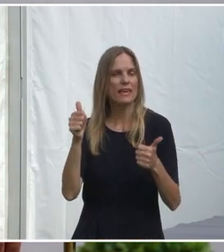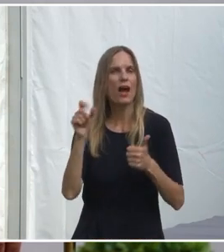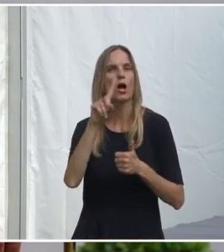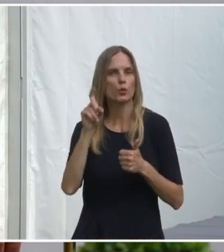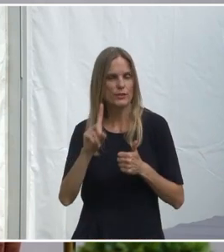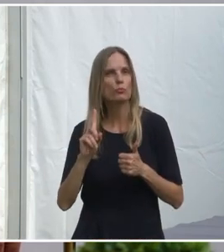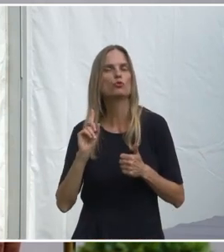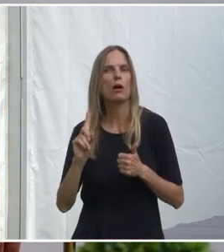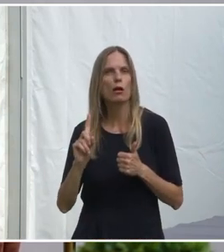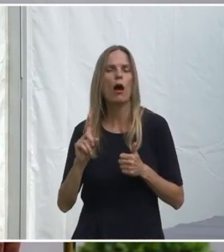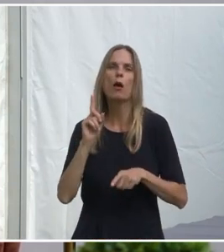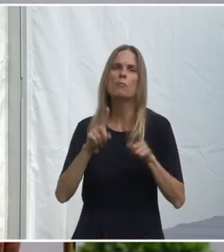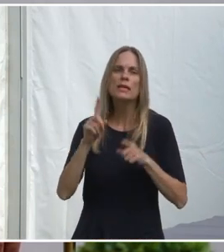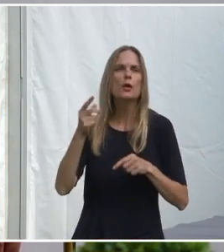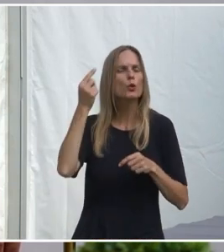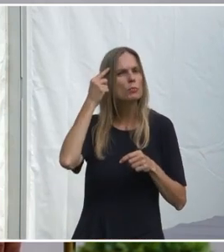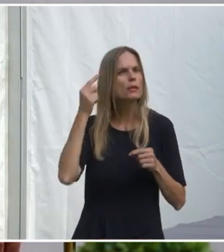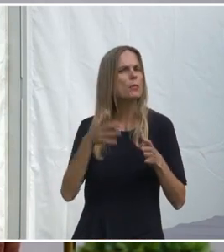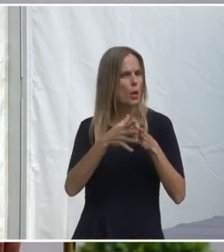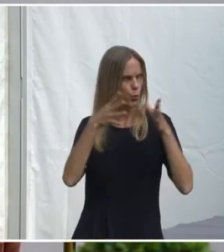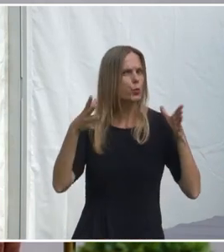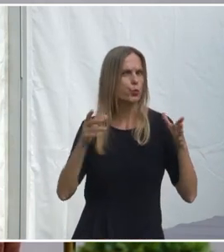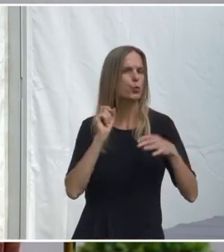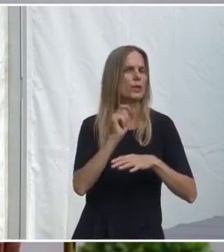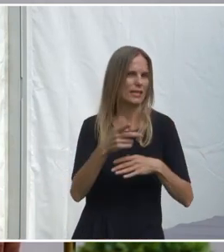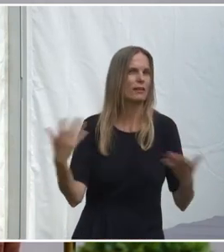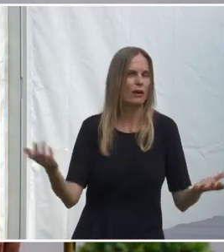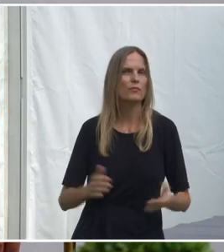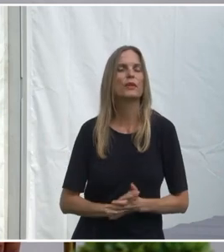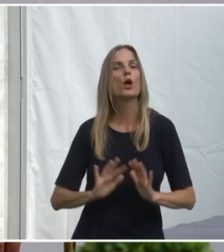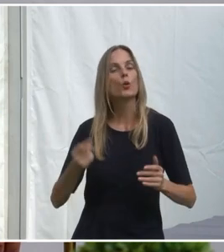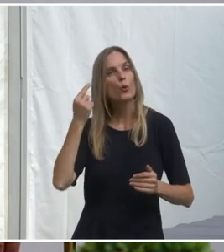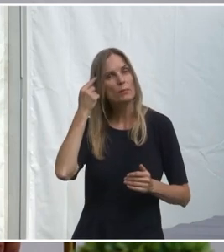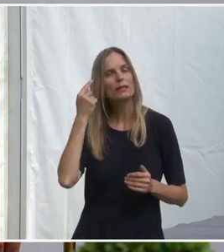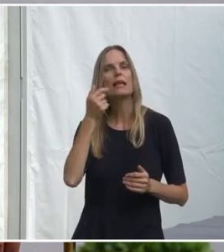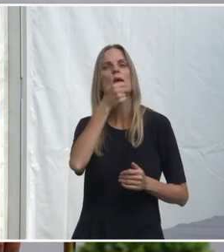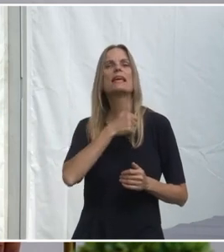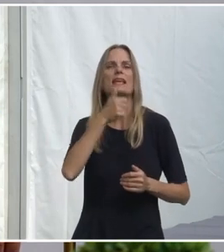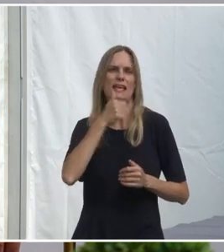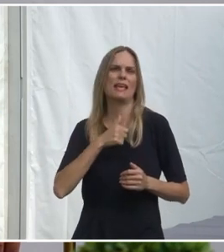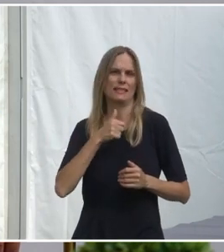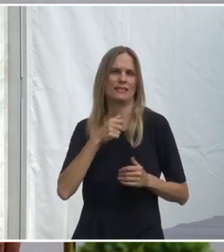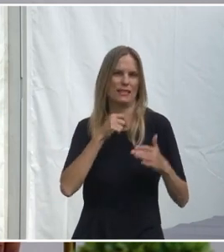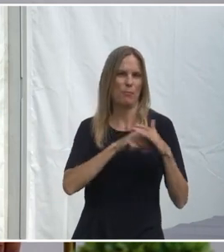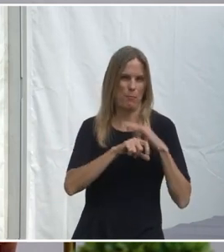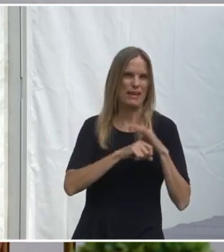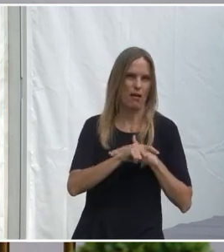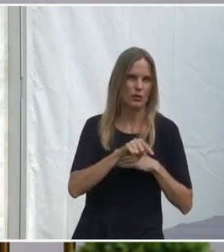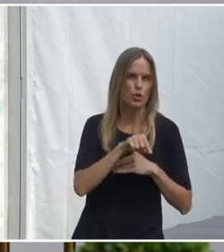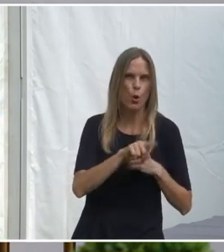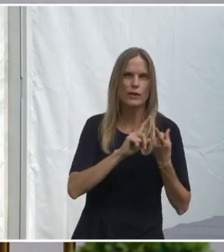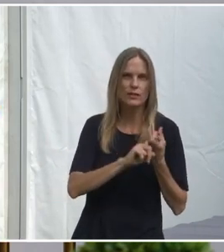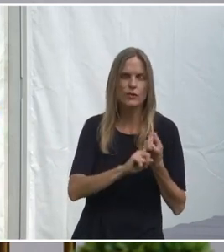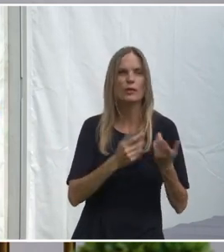we think too big. If we talk about the integration in Estonia, and my good friend is coming from Narva, there are the people not thinking if